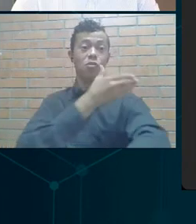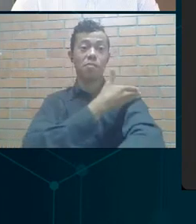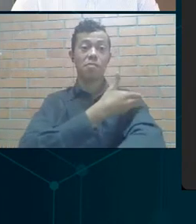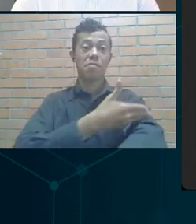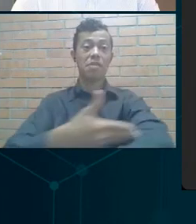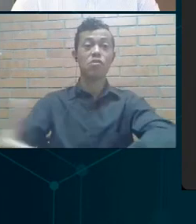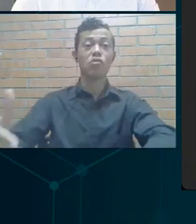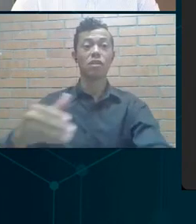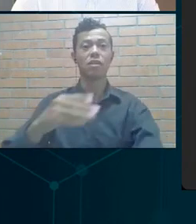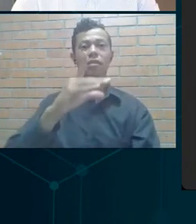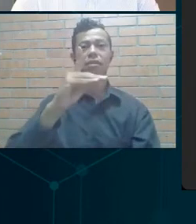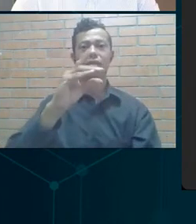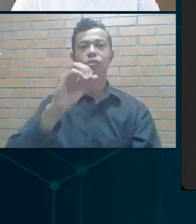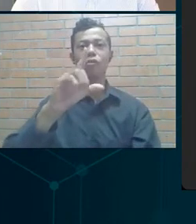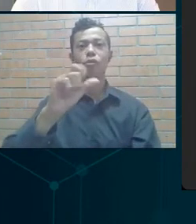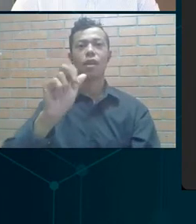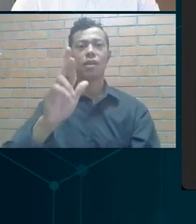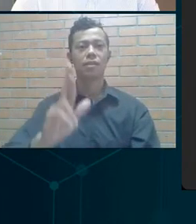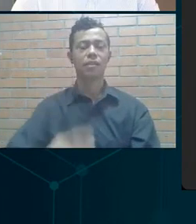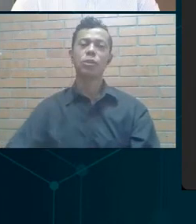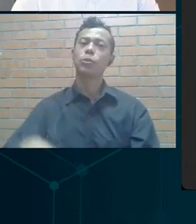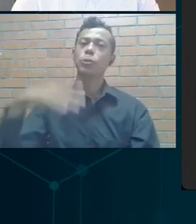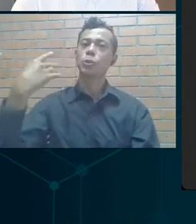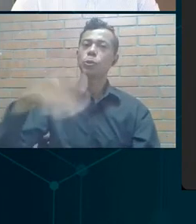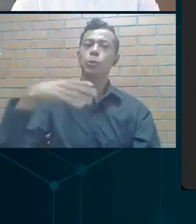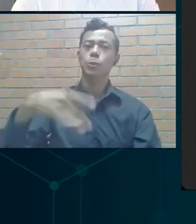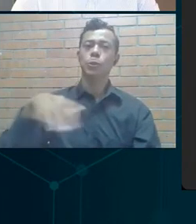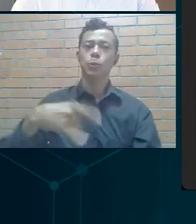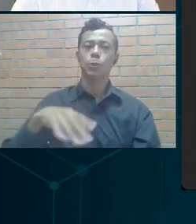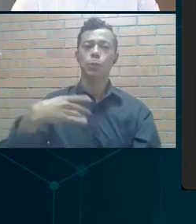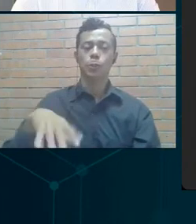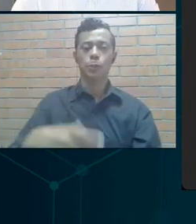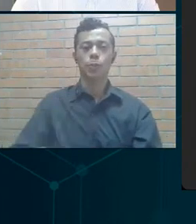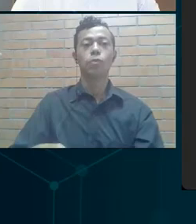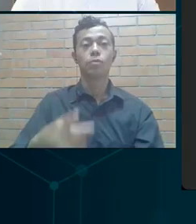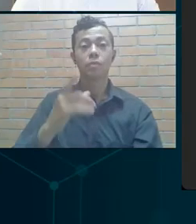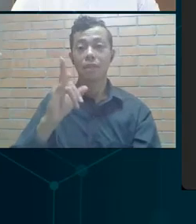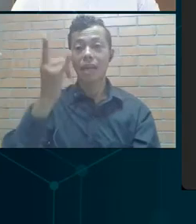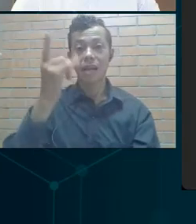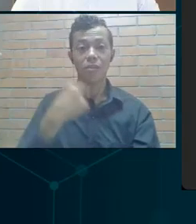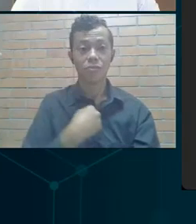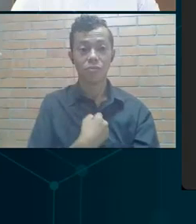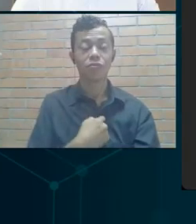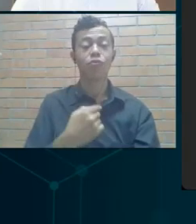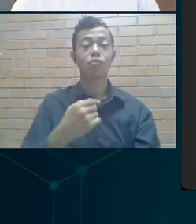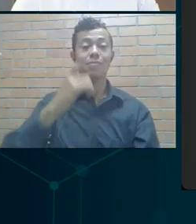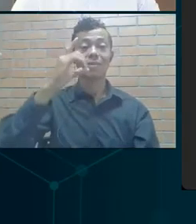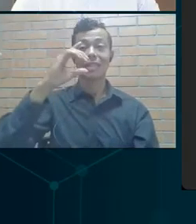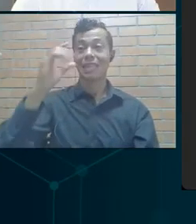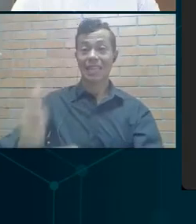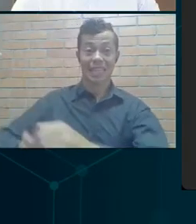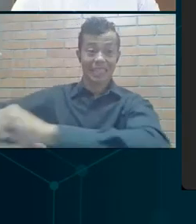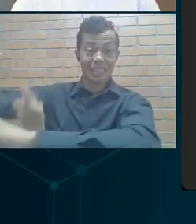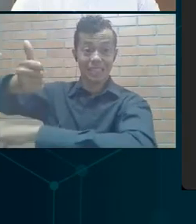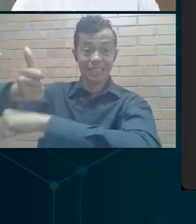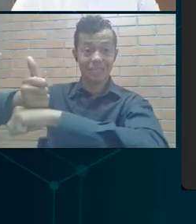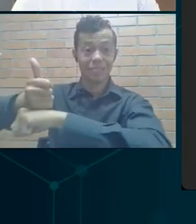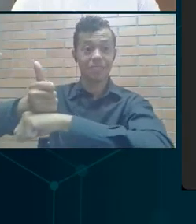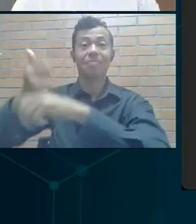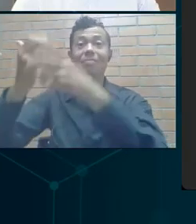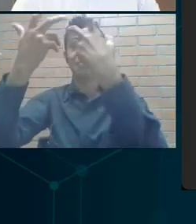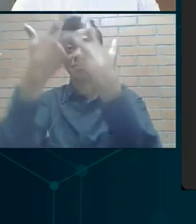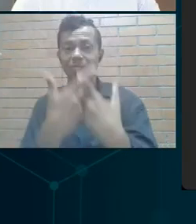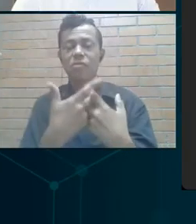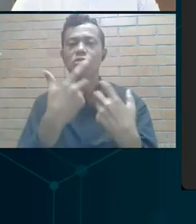if you're a manager, is you basically have to make decisions about, what do I buy? What's